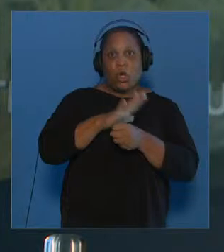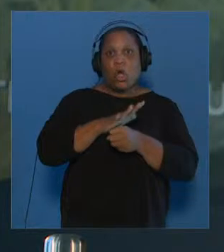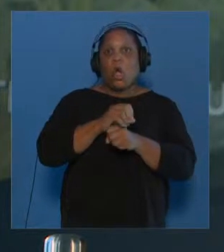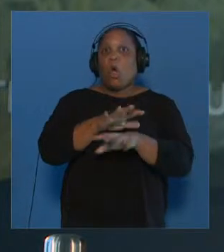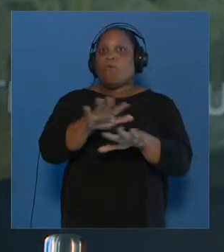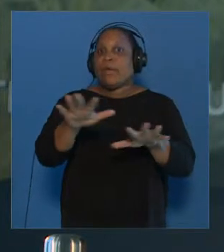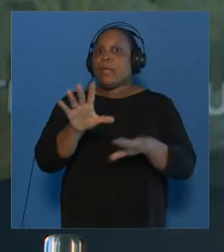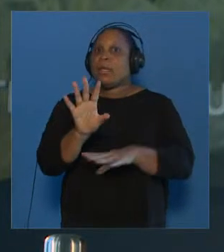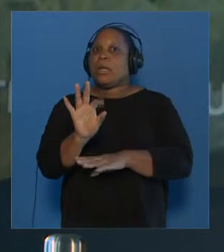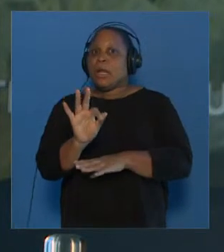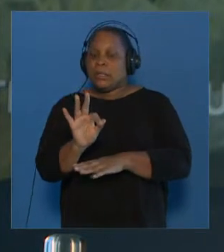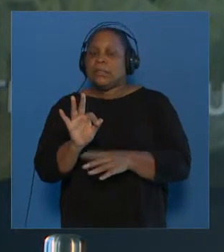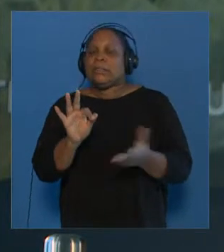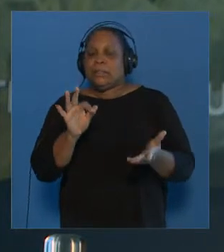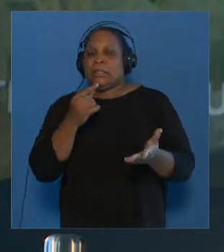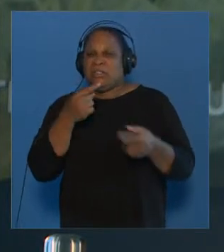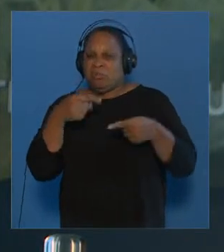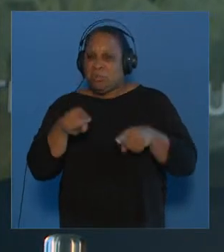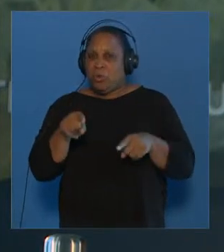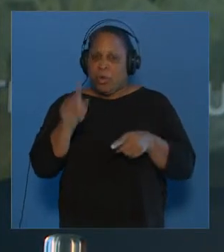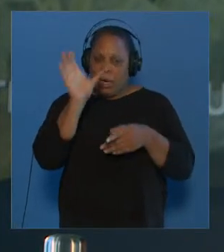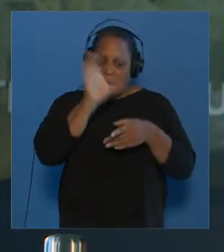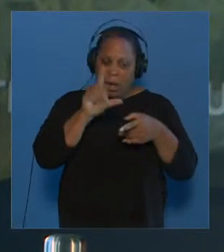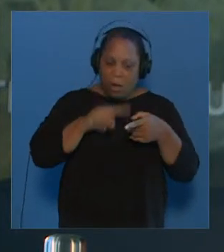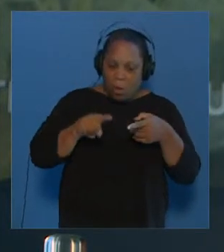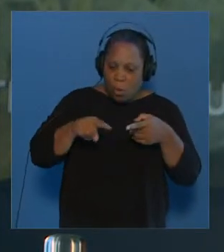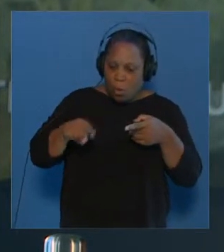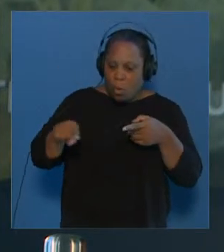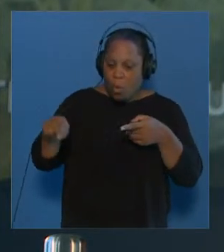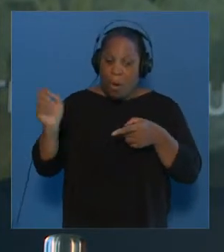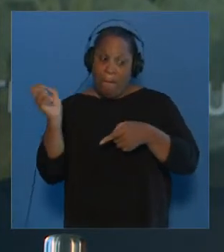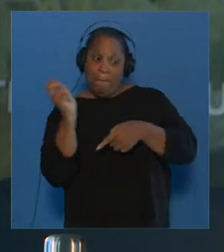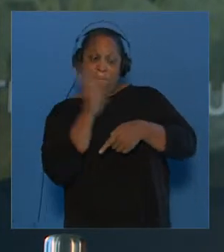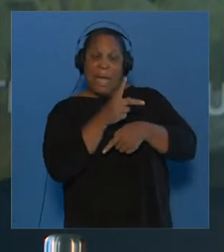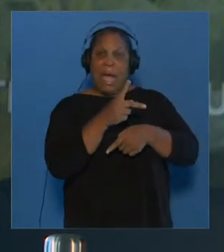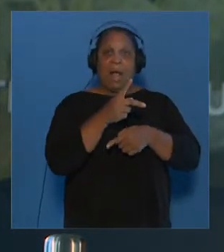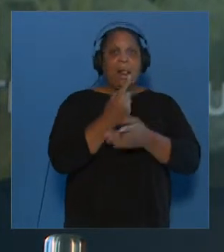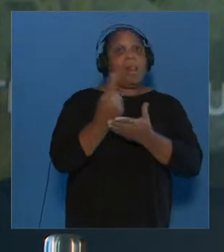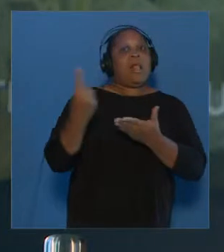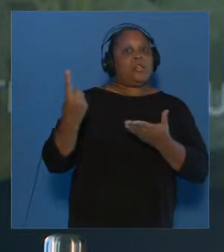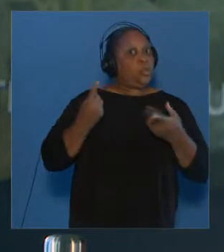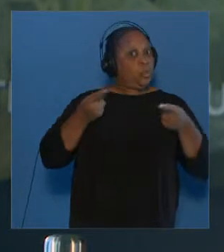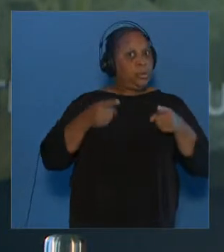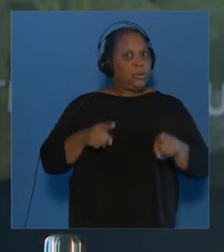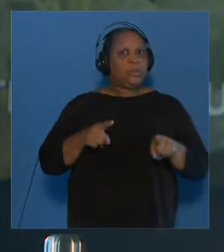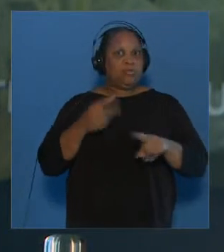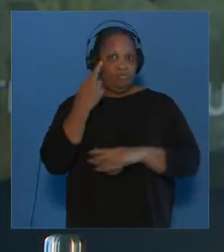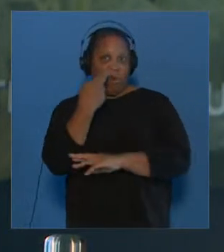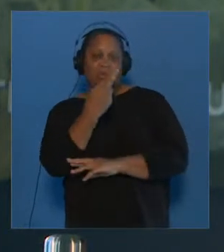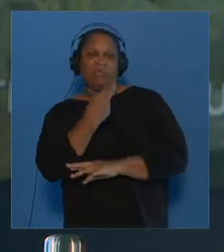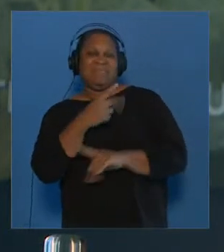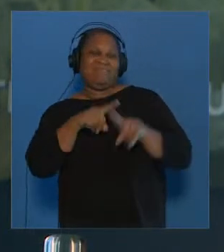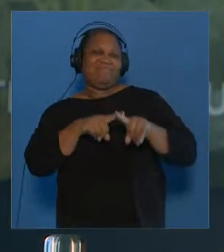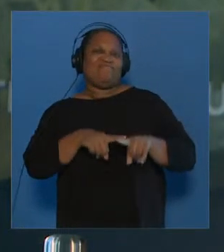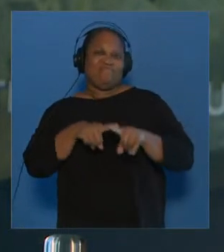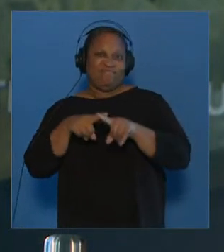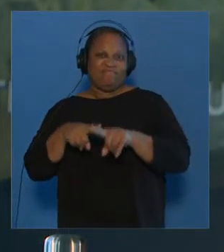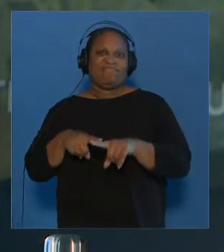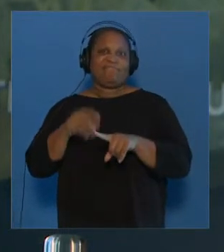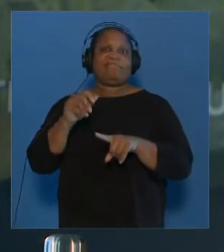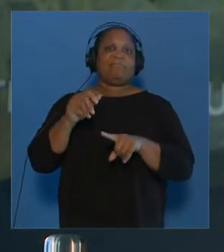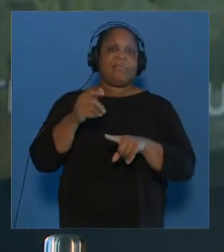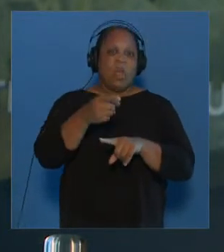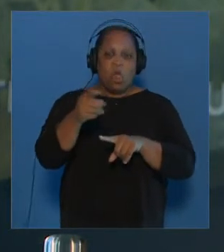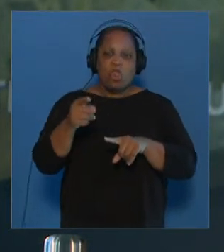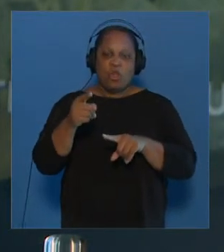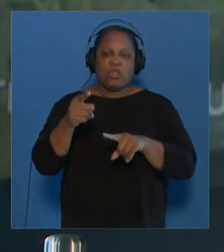and we during the course of our contact tracing trace them back to the events of last week, then depending on whether those other persons